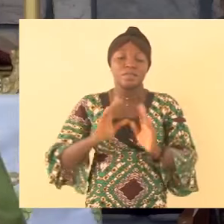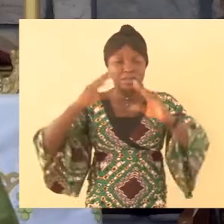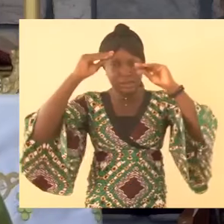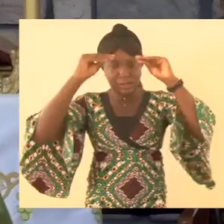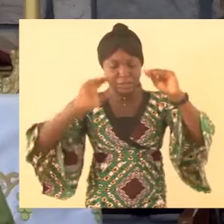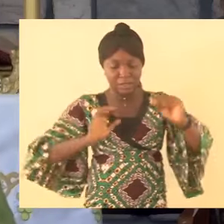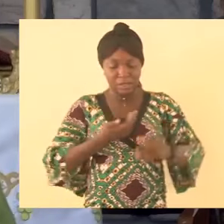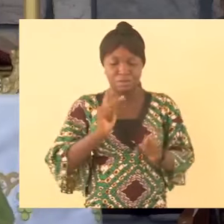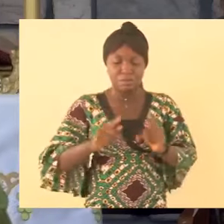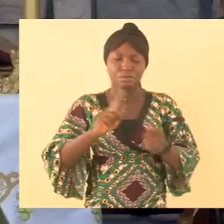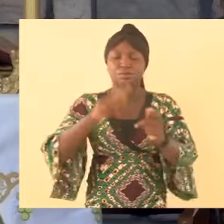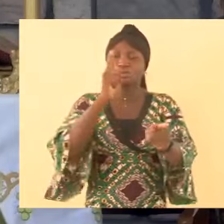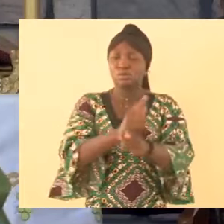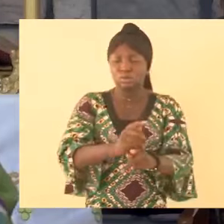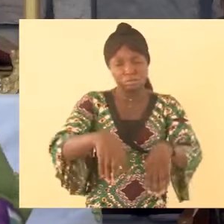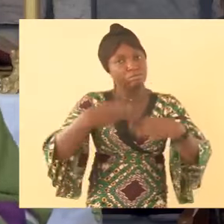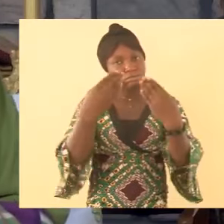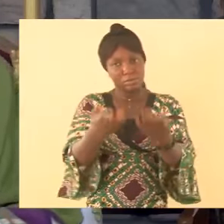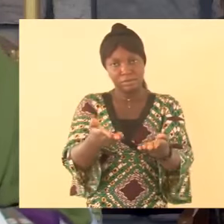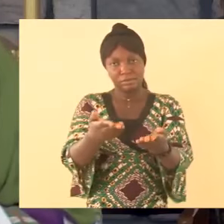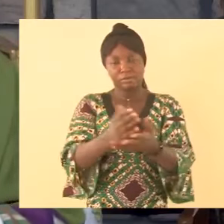Let's teach our people to just give